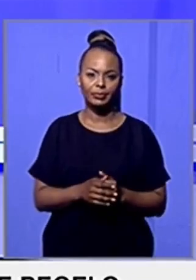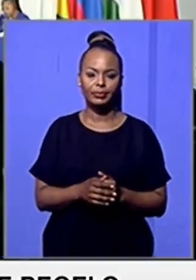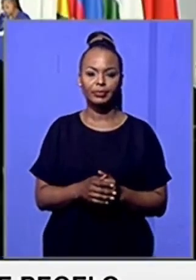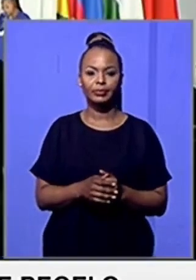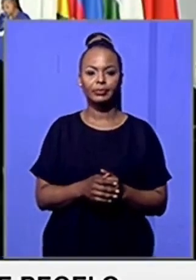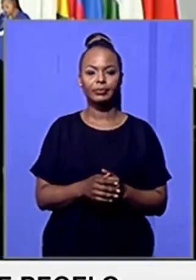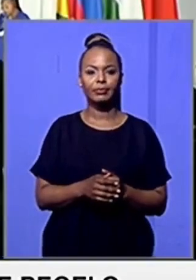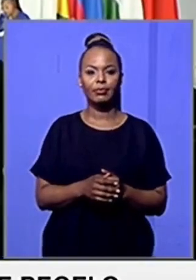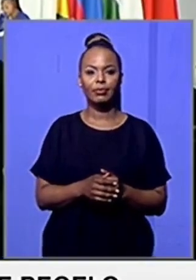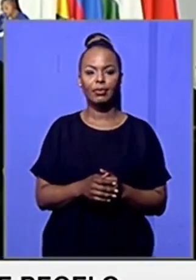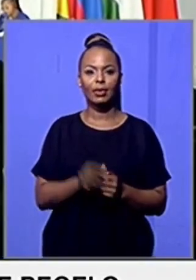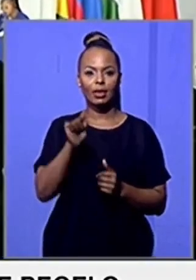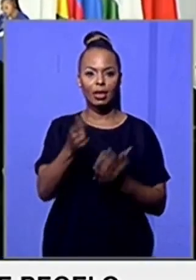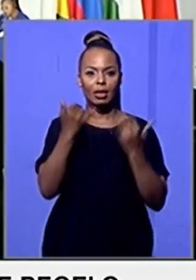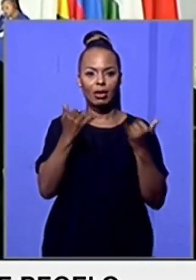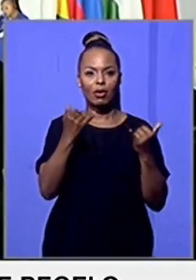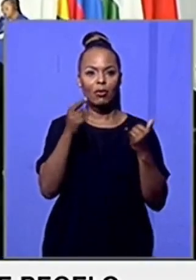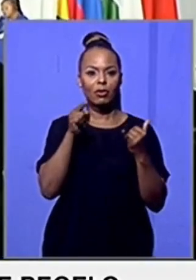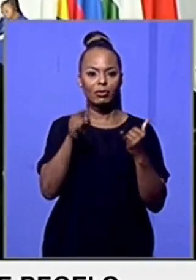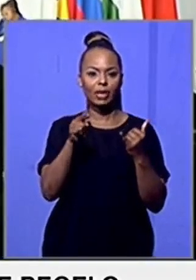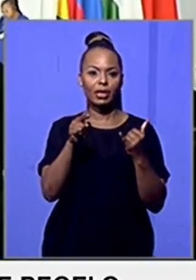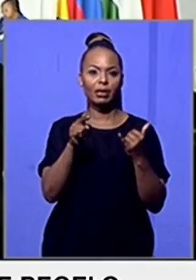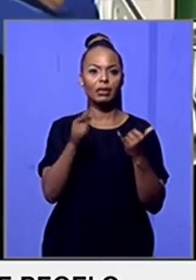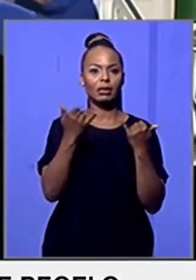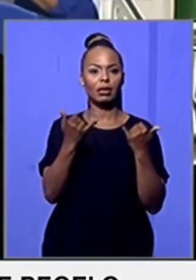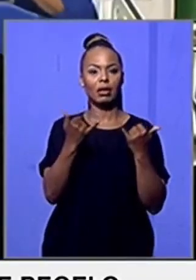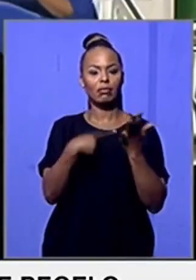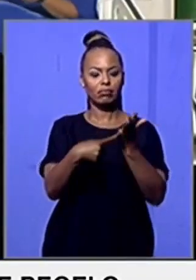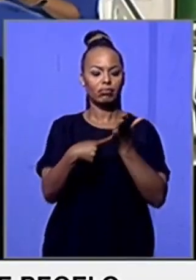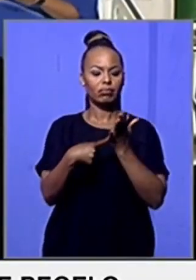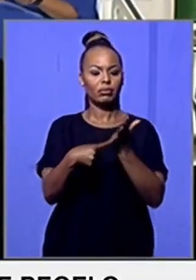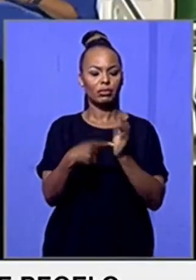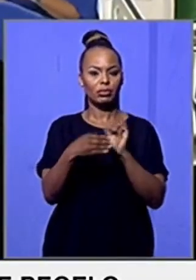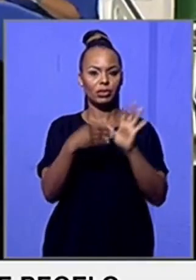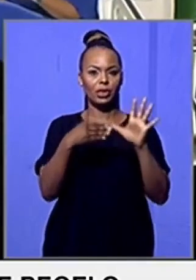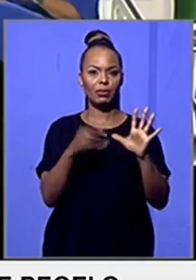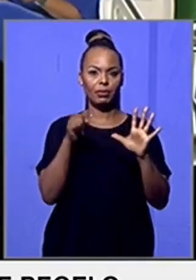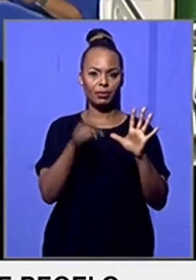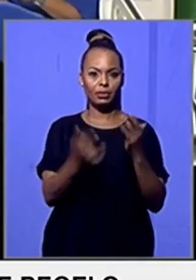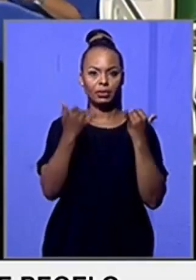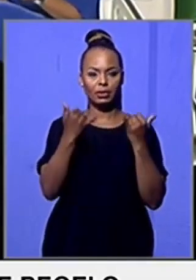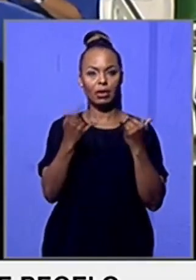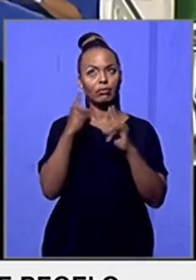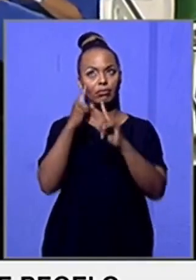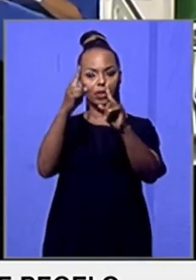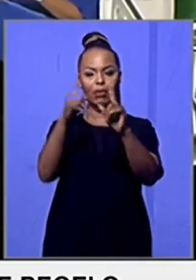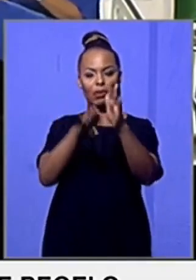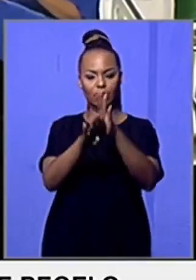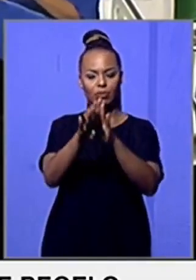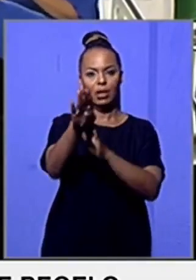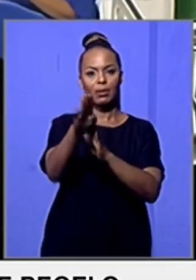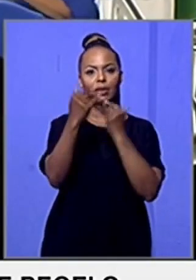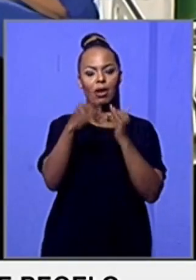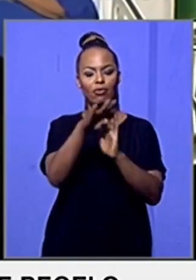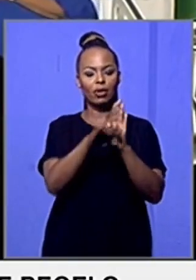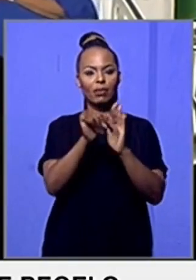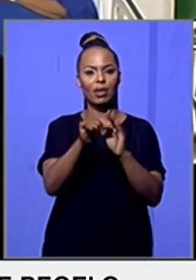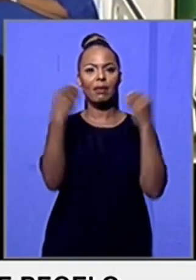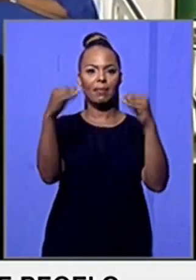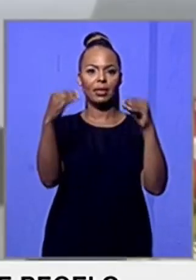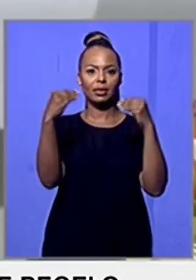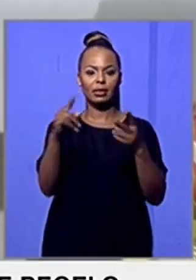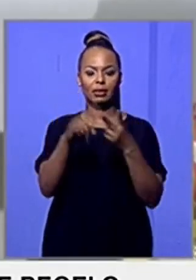Mano a mangwe ao a ikaeletseng go matlafatsa kgwebisano gareng ga dinaga tsa BRICS a akaretsa go tlhabolola lenaane la BRICS la ditiragalo tsa kgwebisano